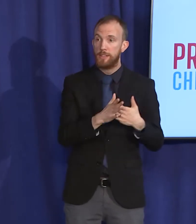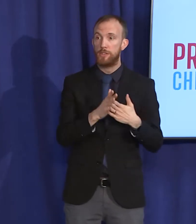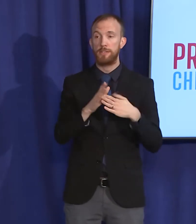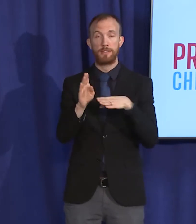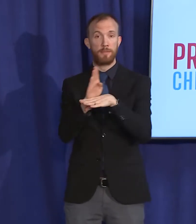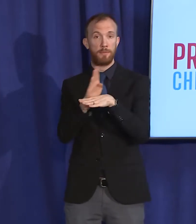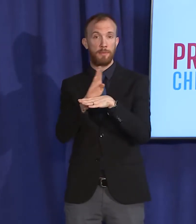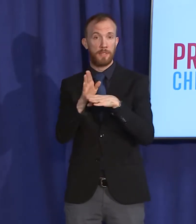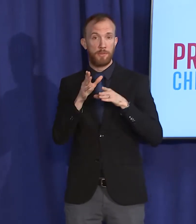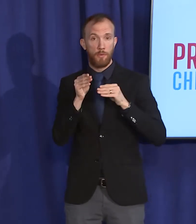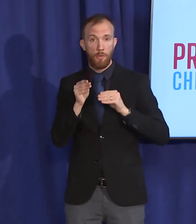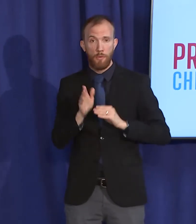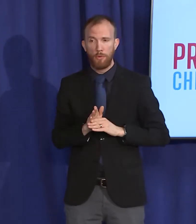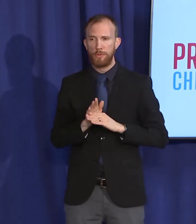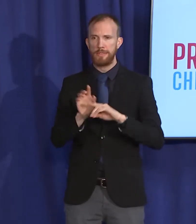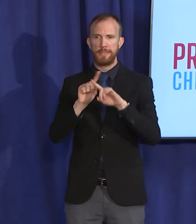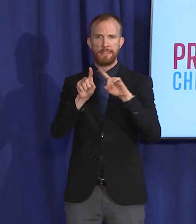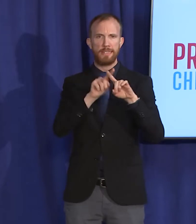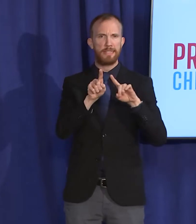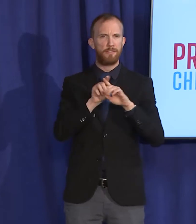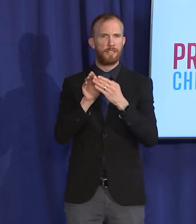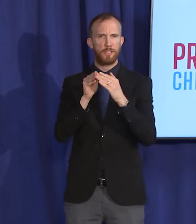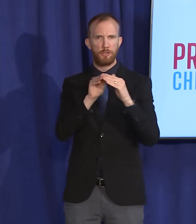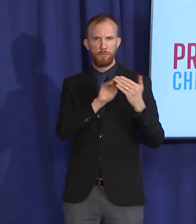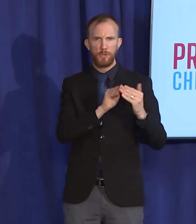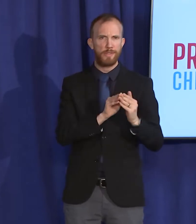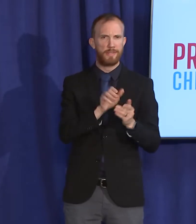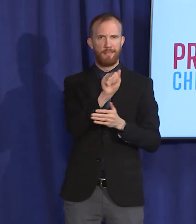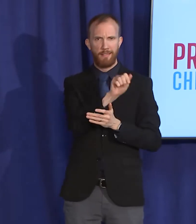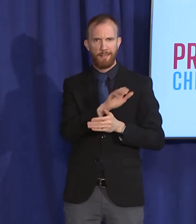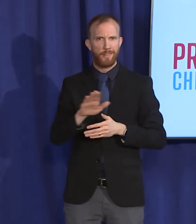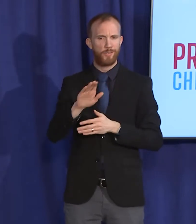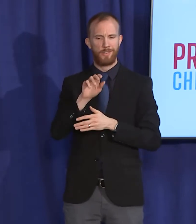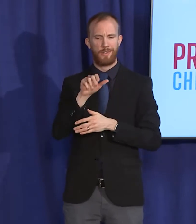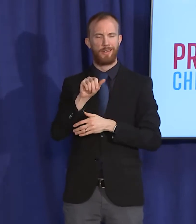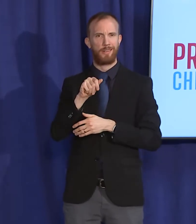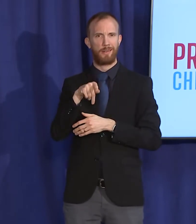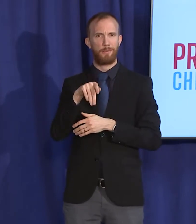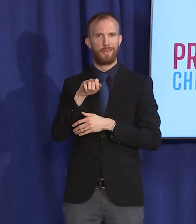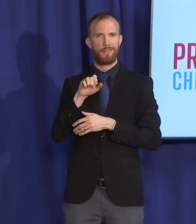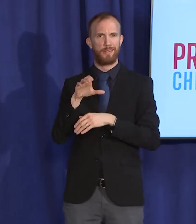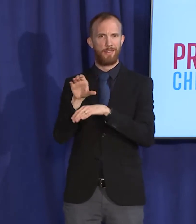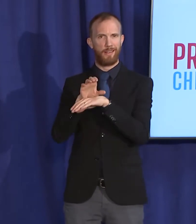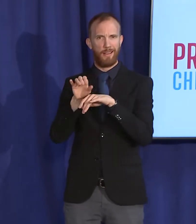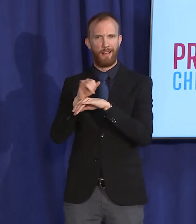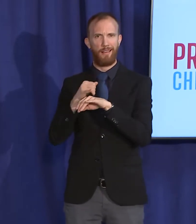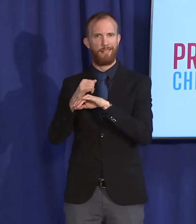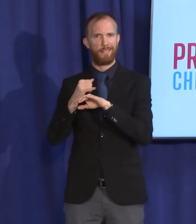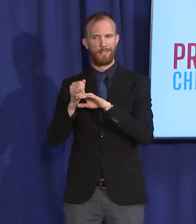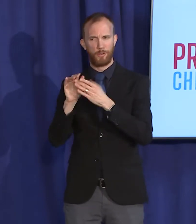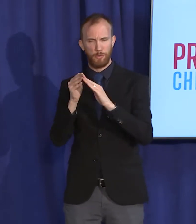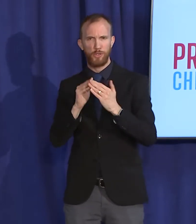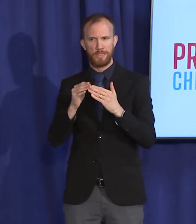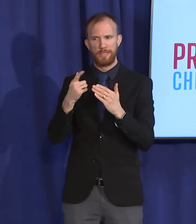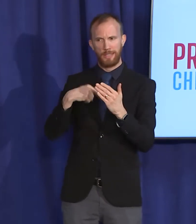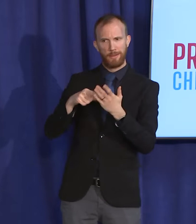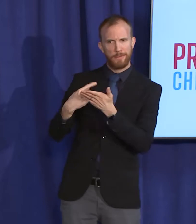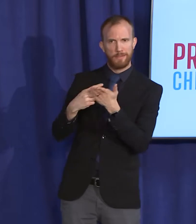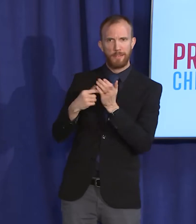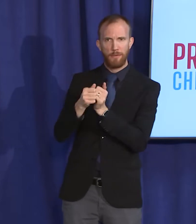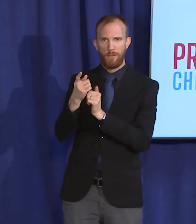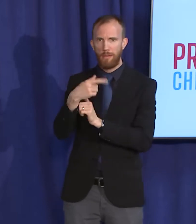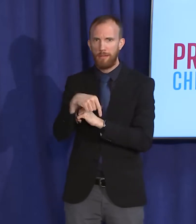Asian and Pacific Islander communities. In addition, the CPD will increase their presence and patrols in these same